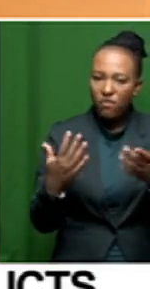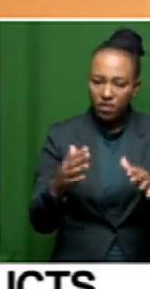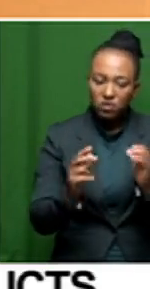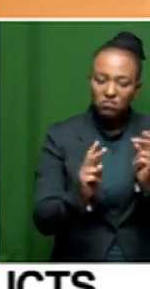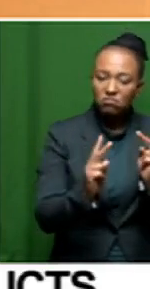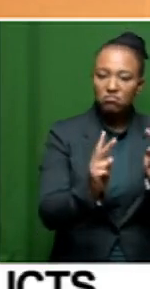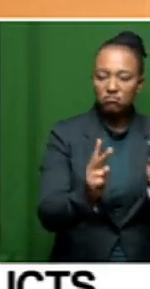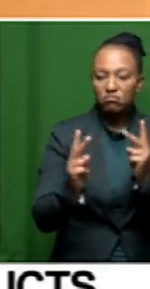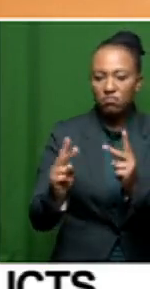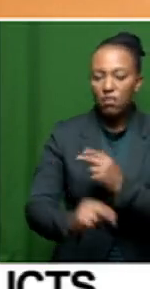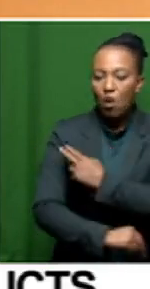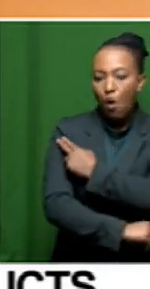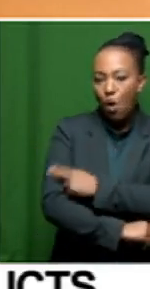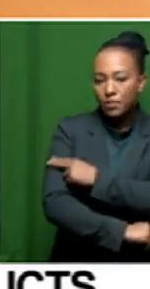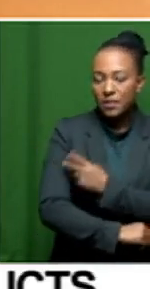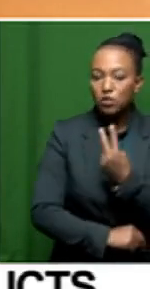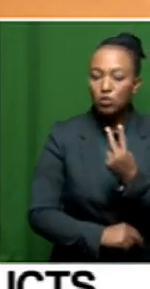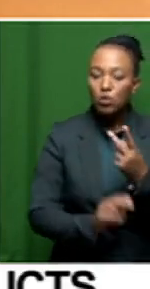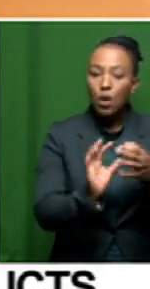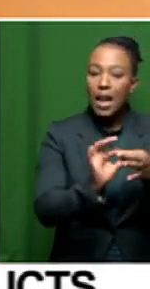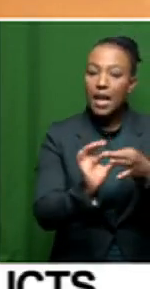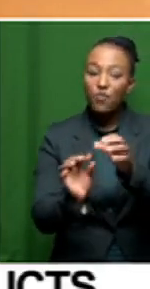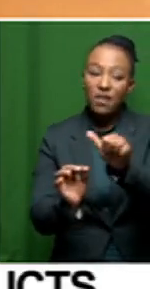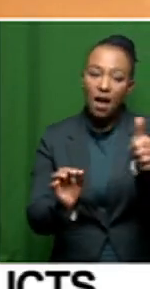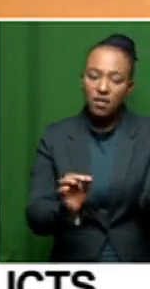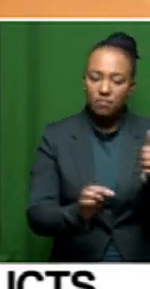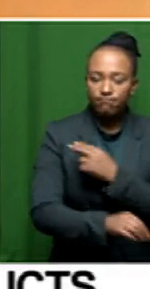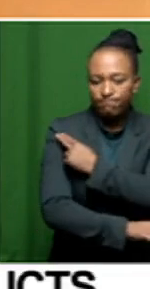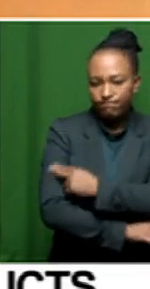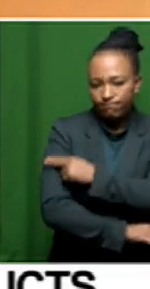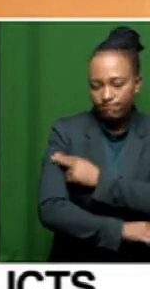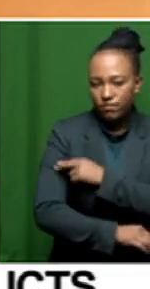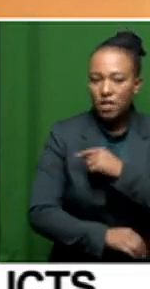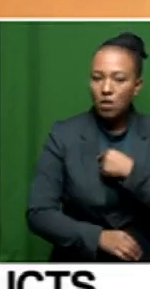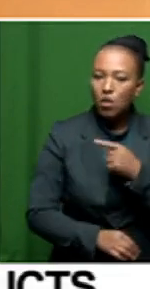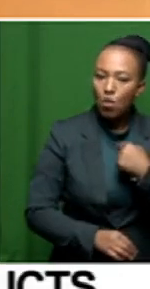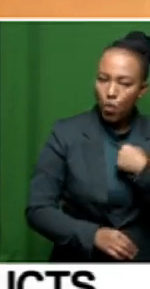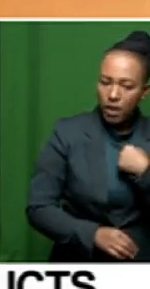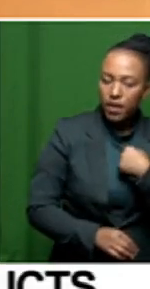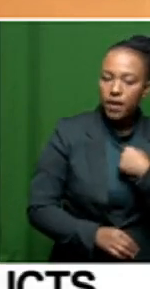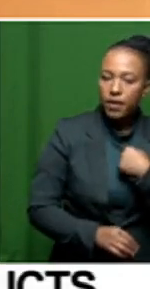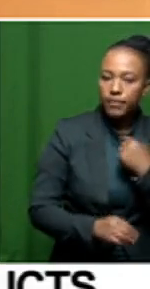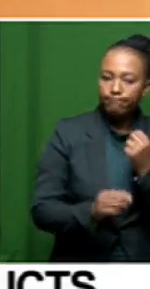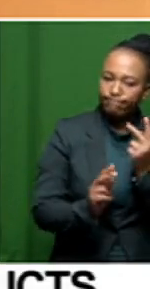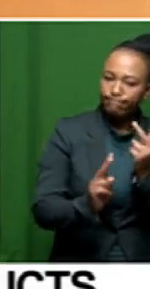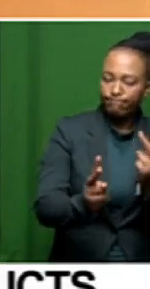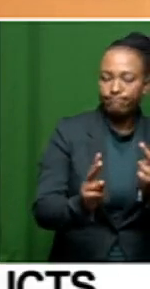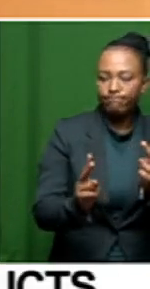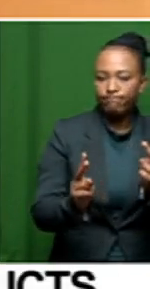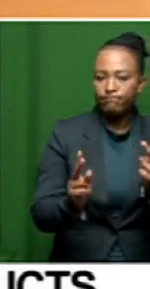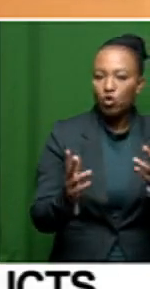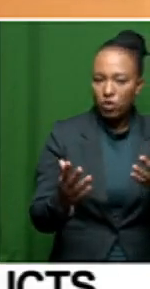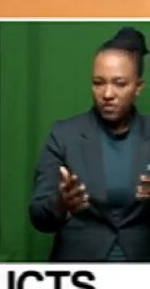these other hospitals are linked with the hospitals that we're going to. So we did